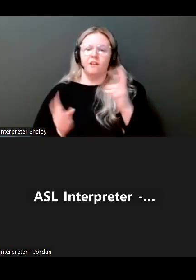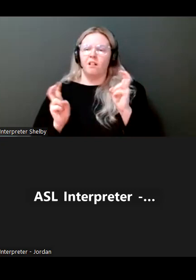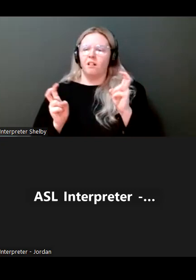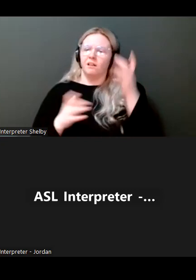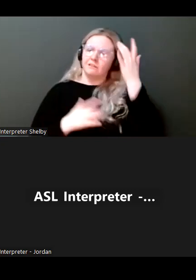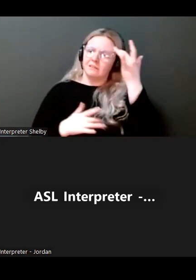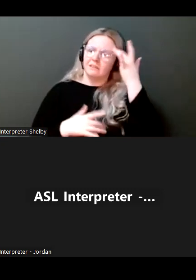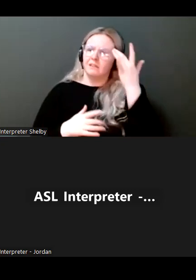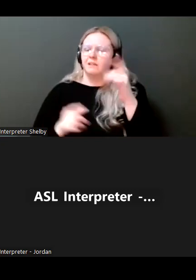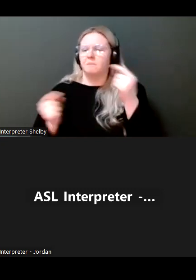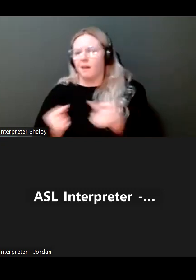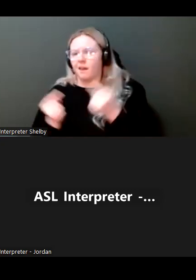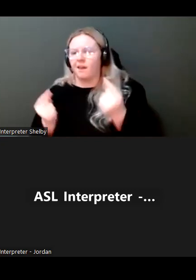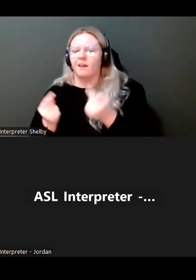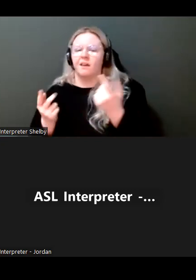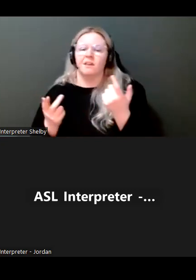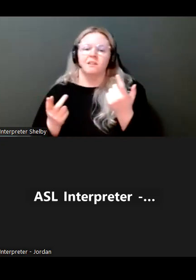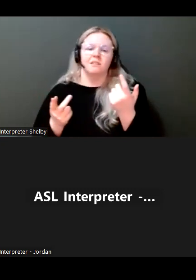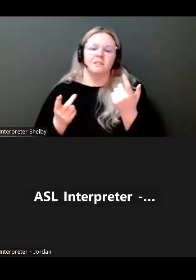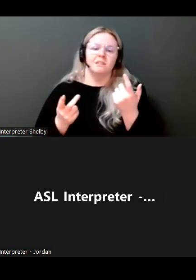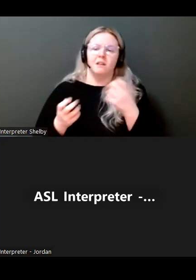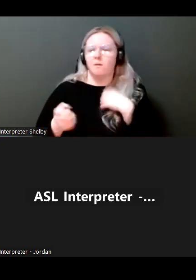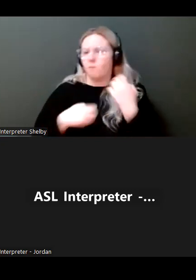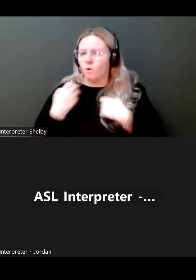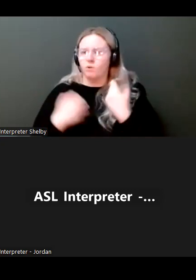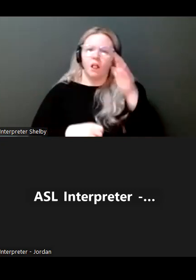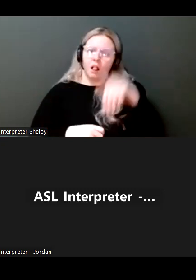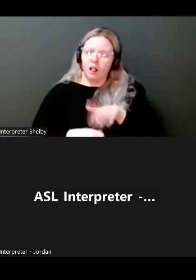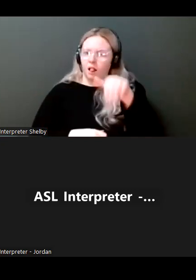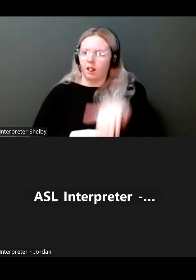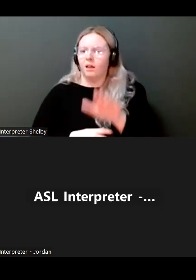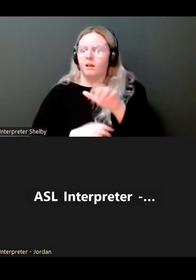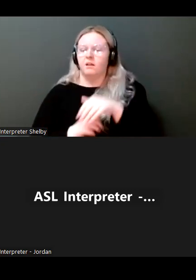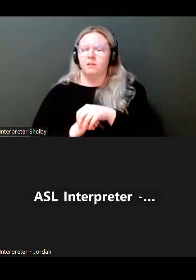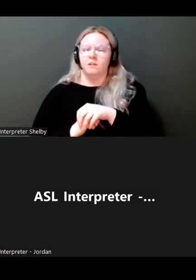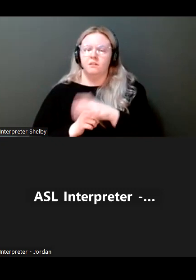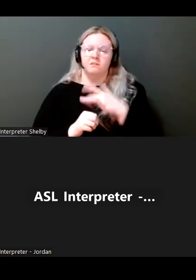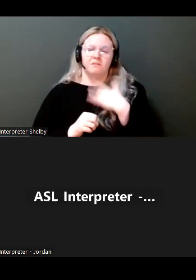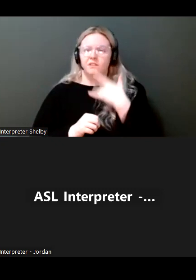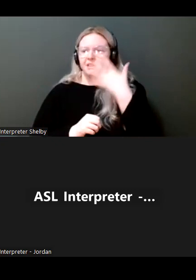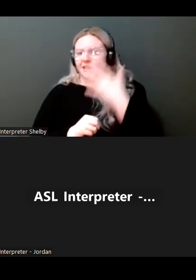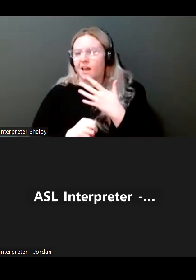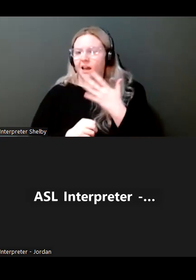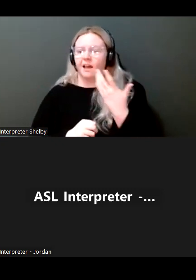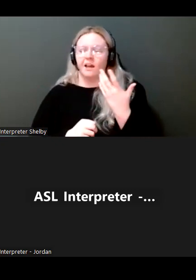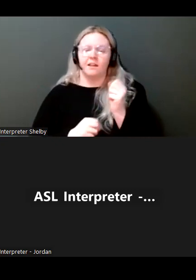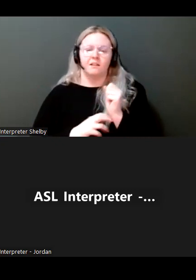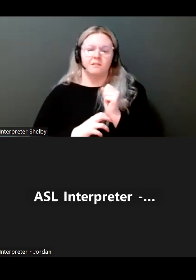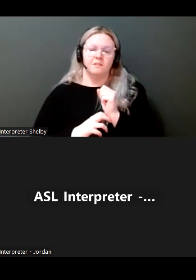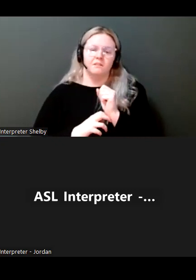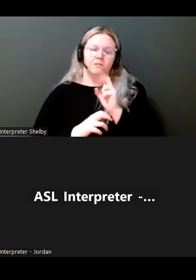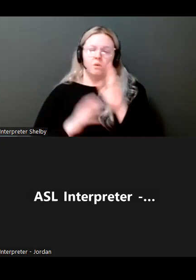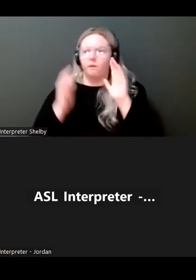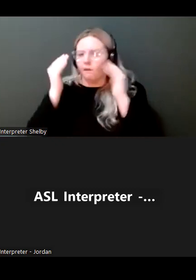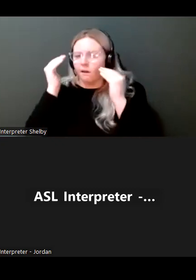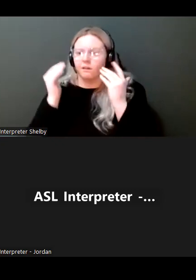and pains, that can be, emotionally, feeling sad or blue or